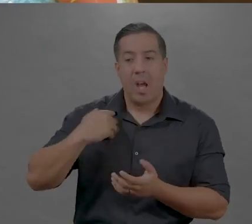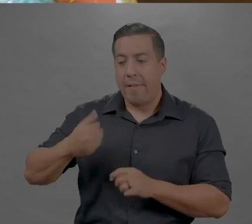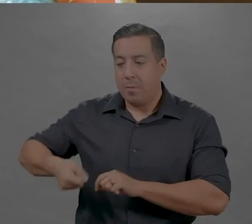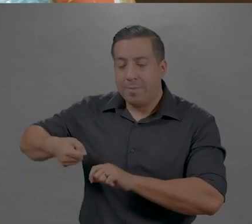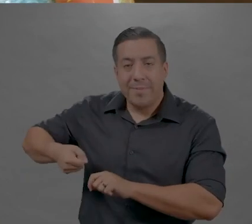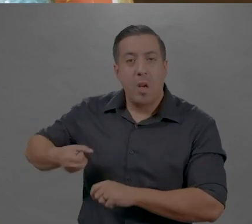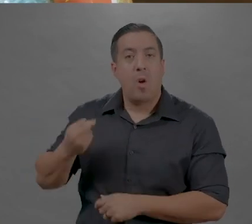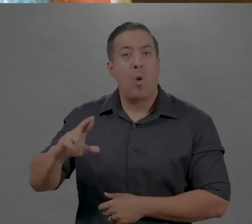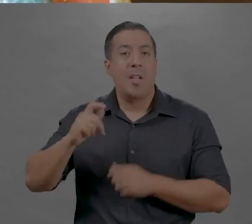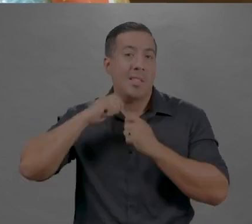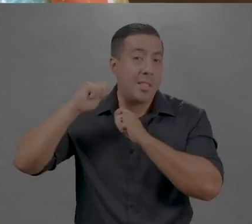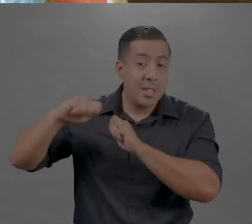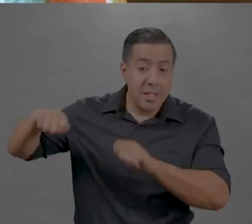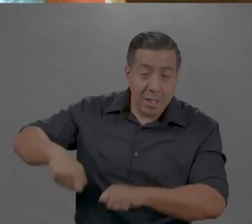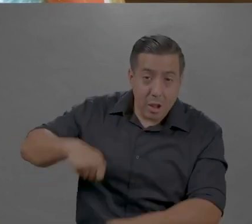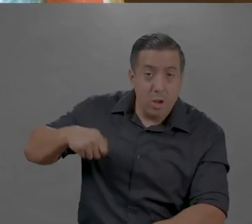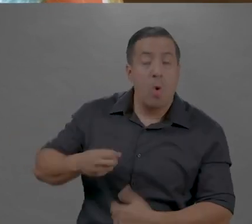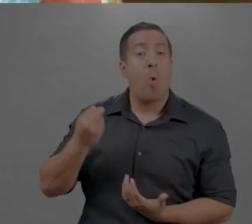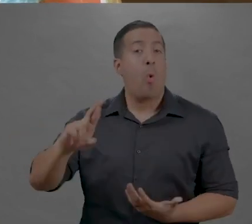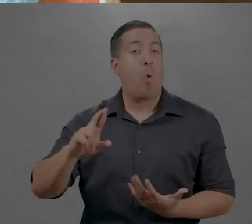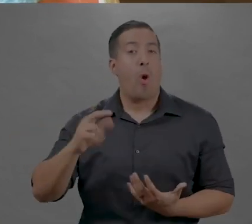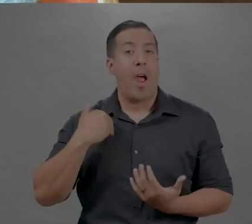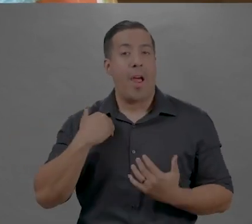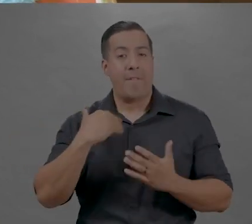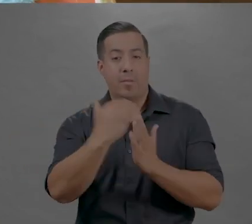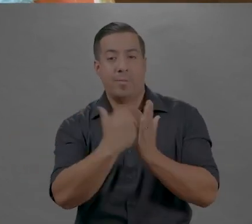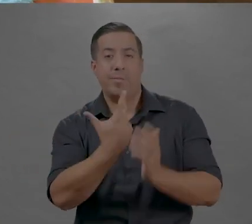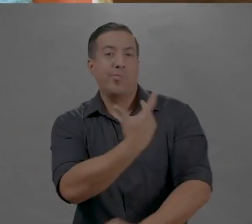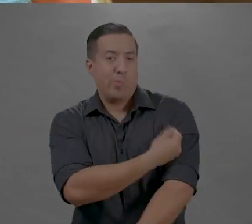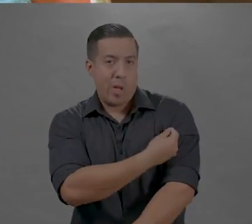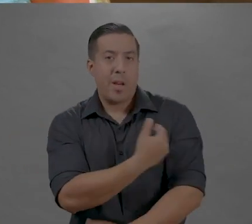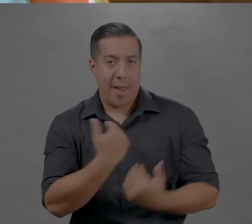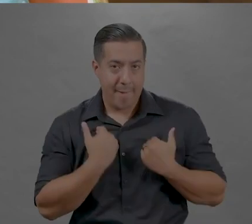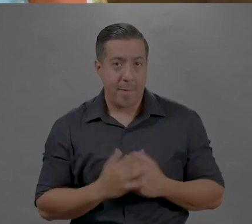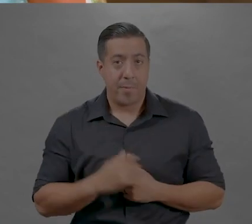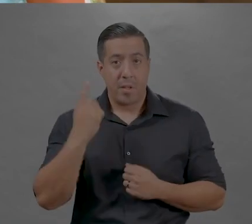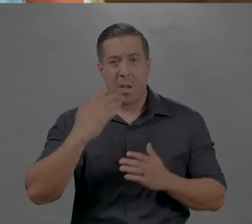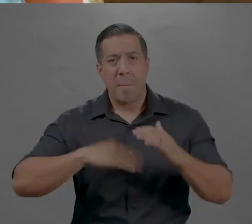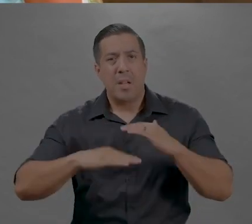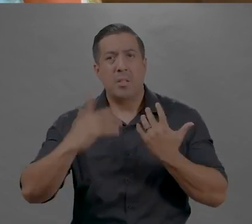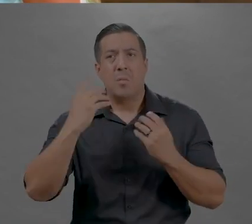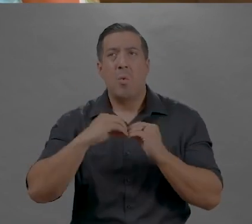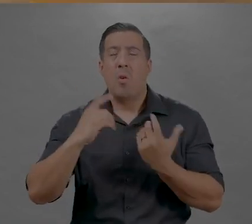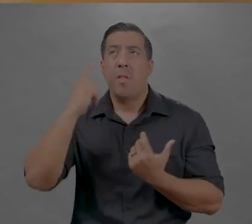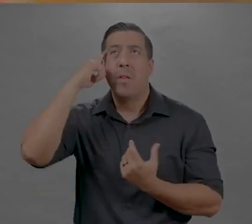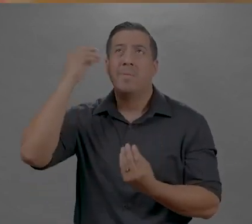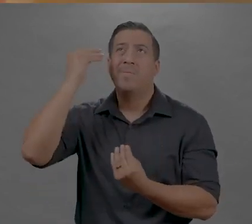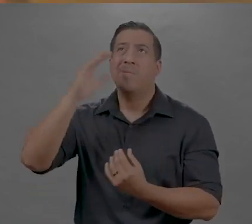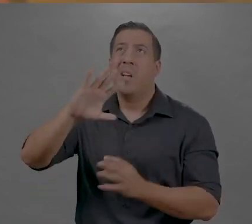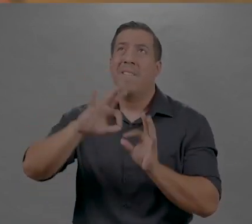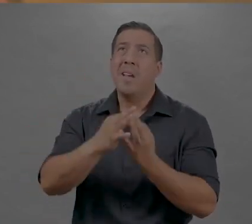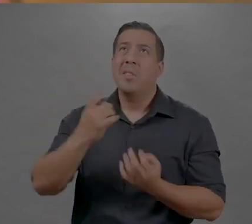water, medications, a pet carrier, leashes, a recent photo, and immunization records. Beyond